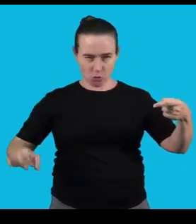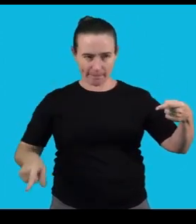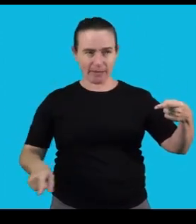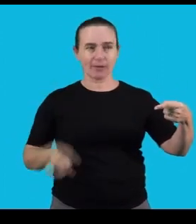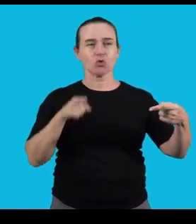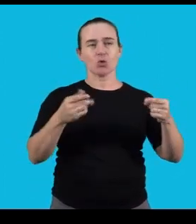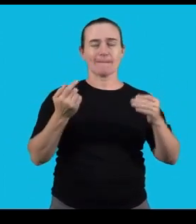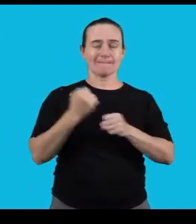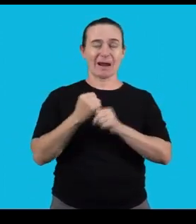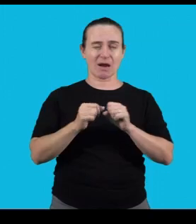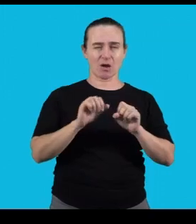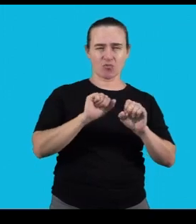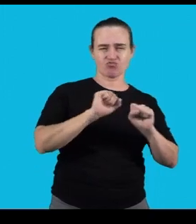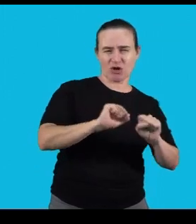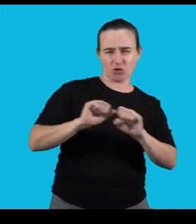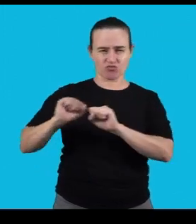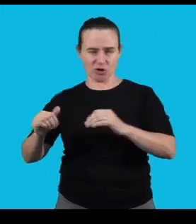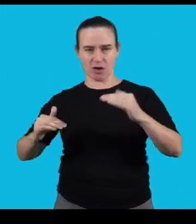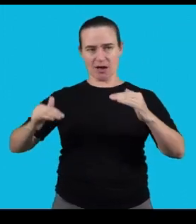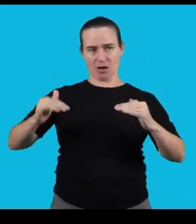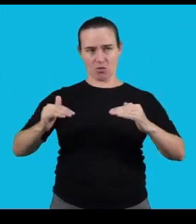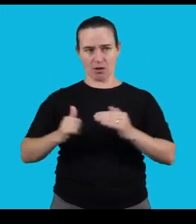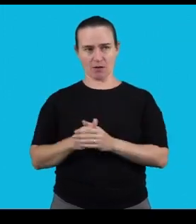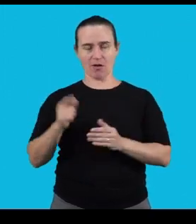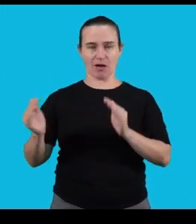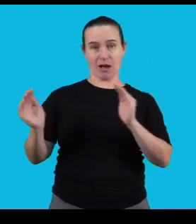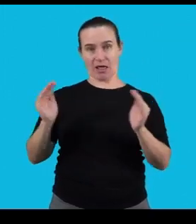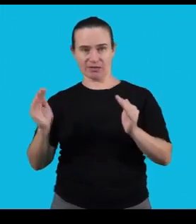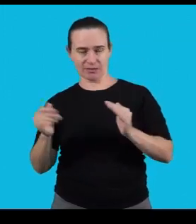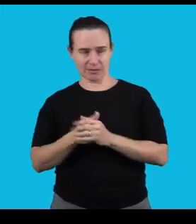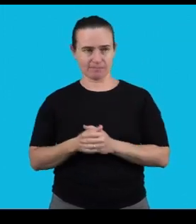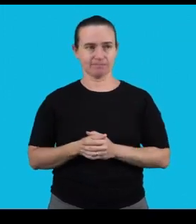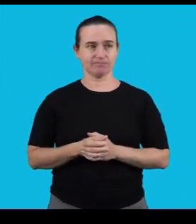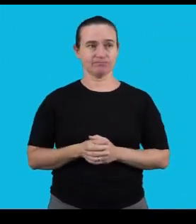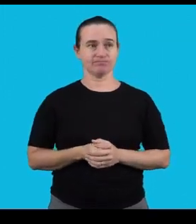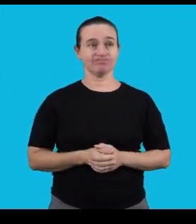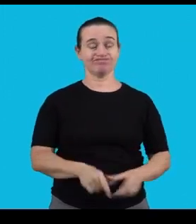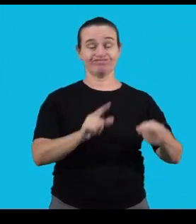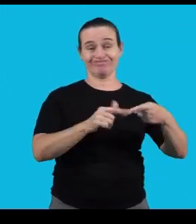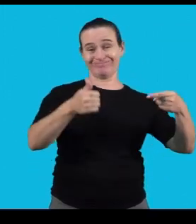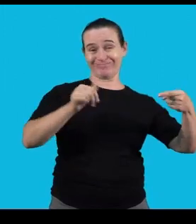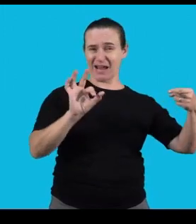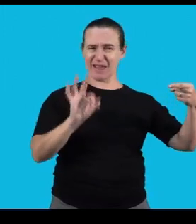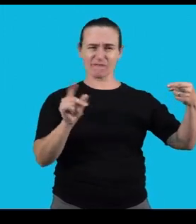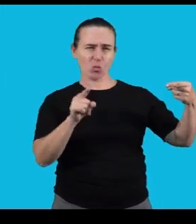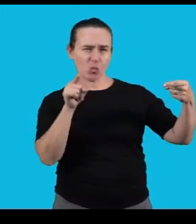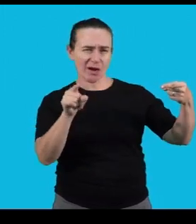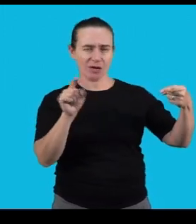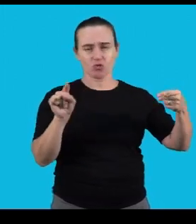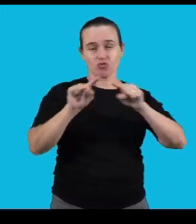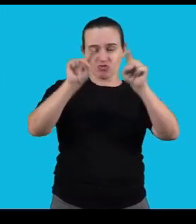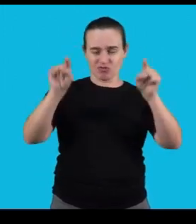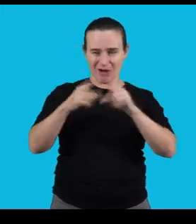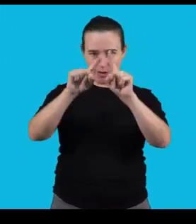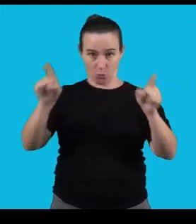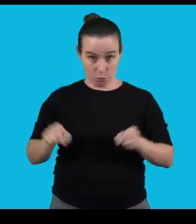to equalize pressure on either side of the tympanic membrane. Function of part F